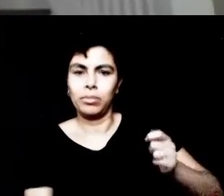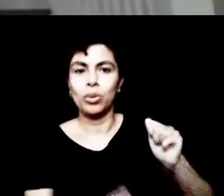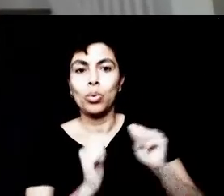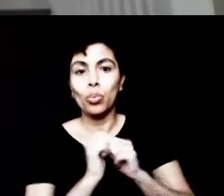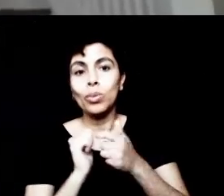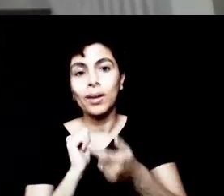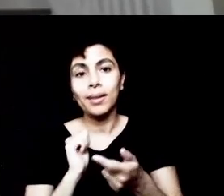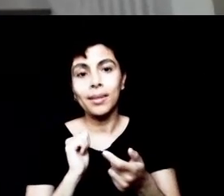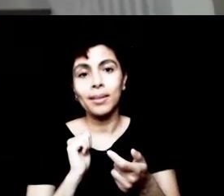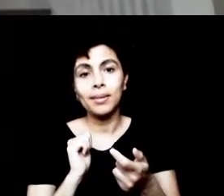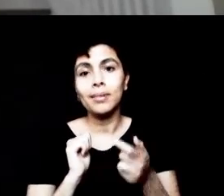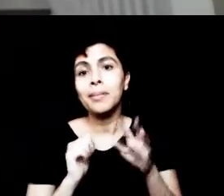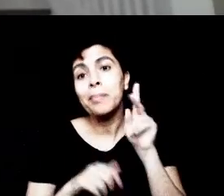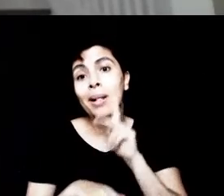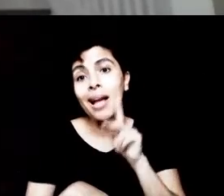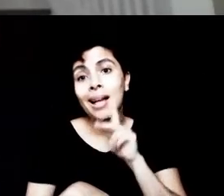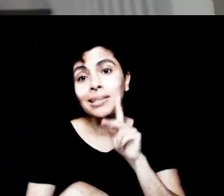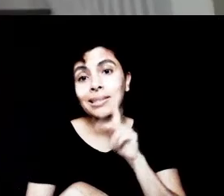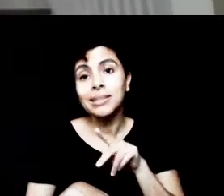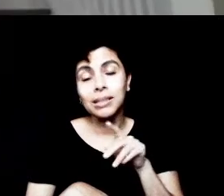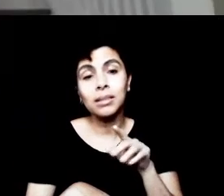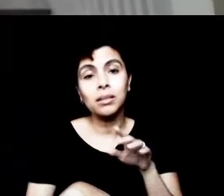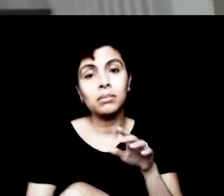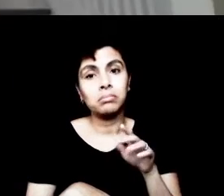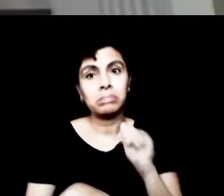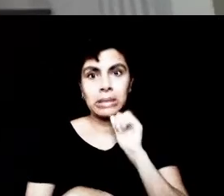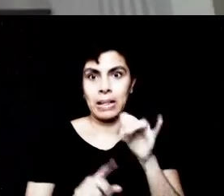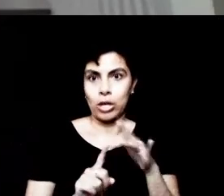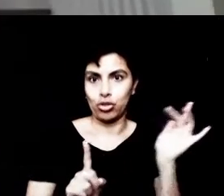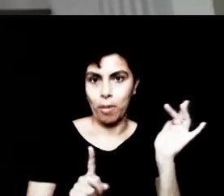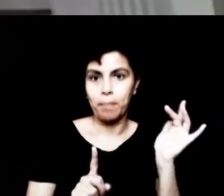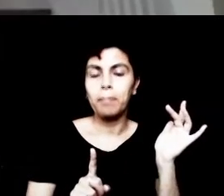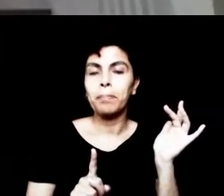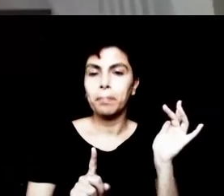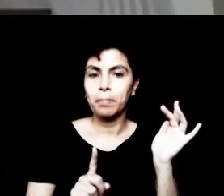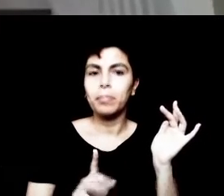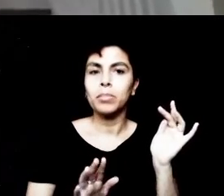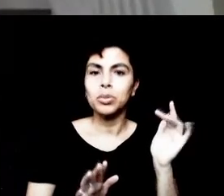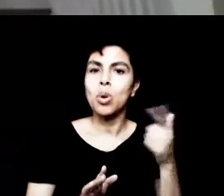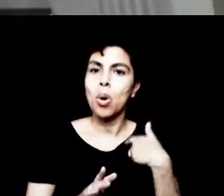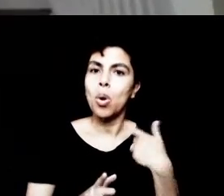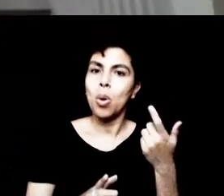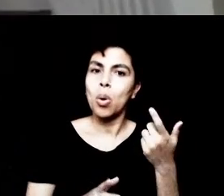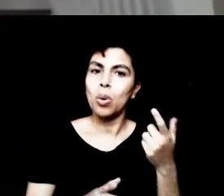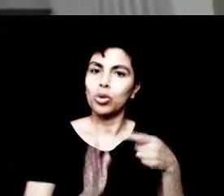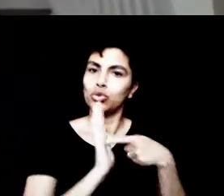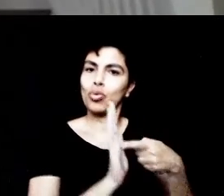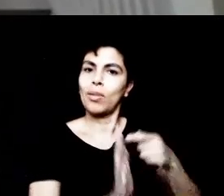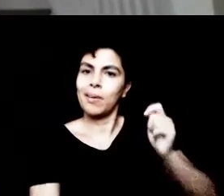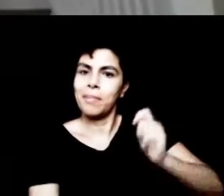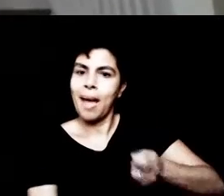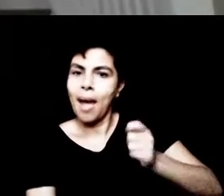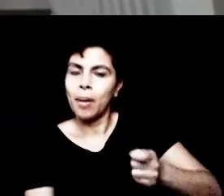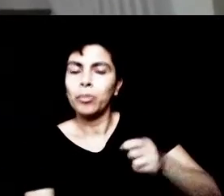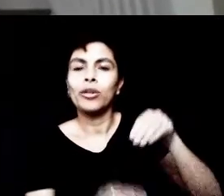golf key, which is just also plastic, but it's not very sharp. And then we like to hammer